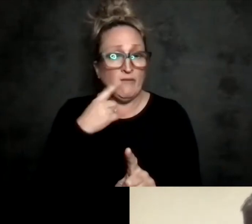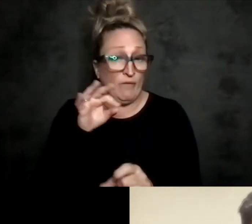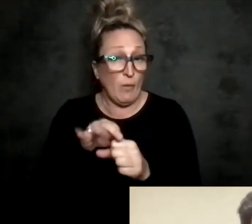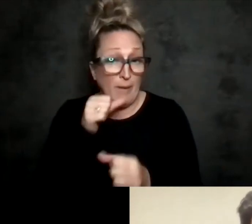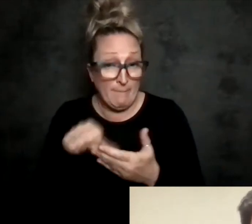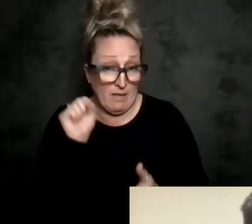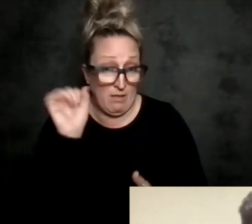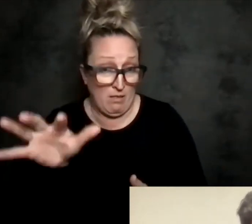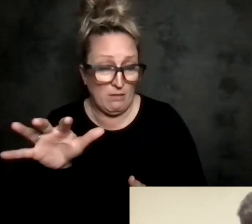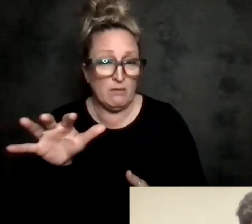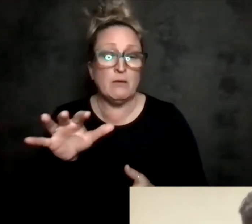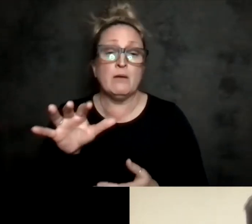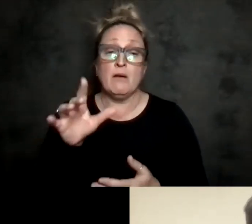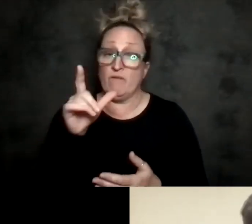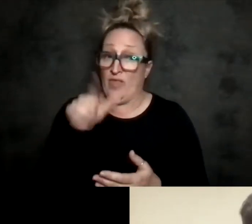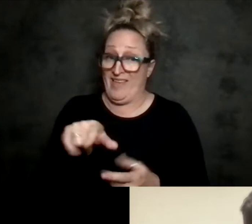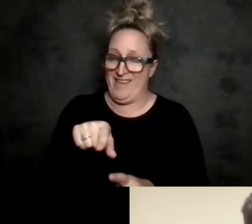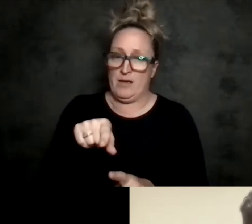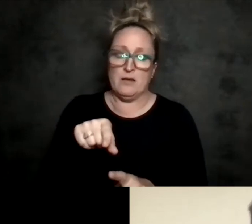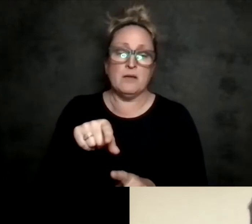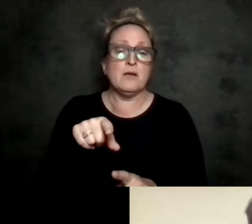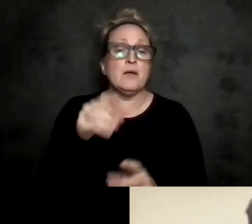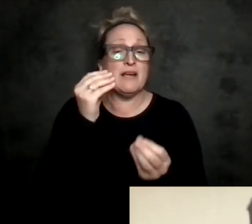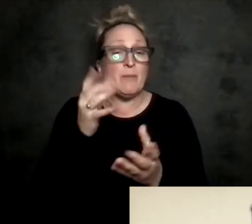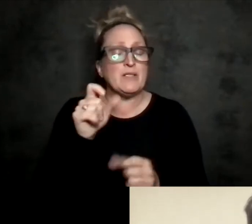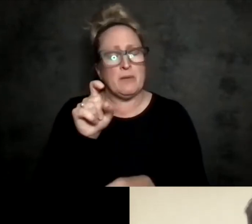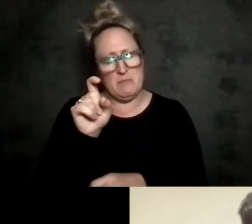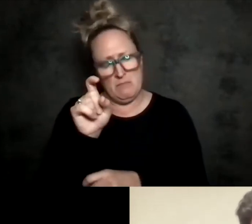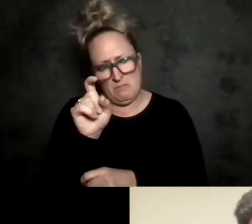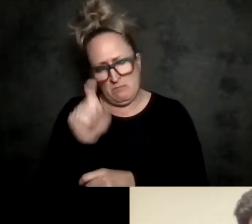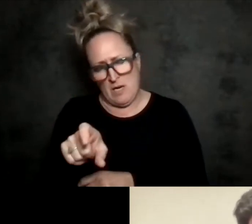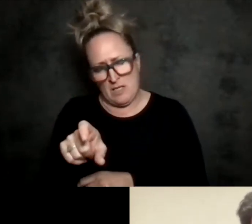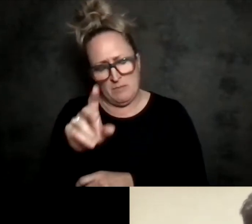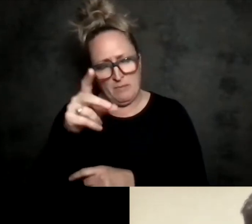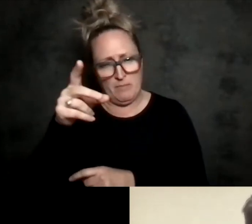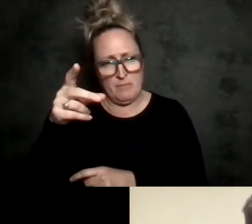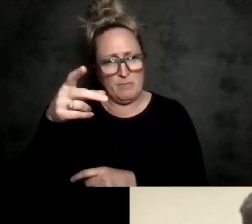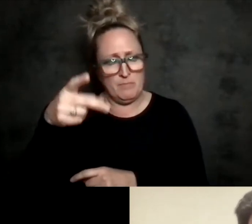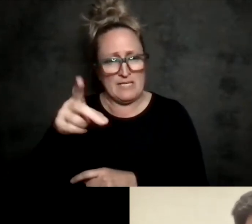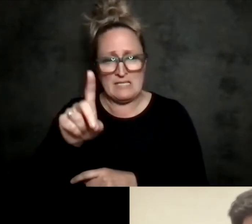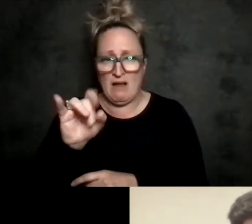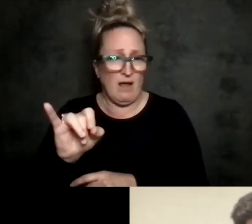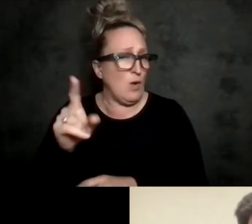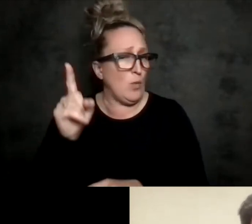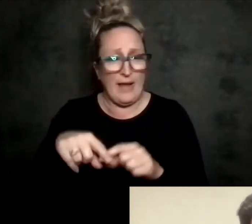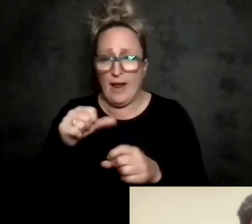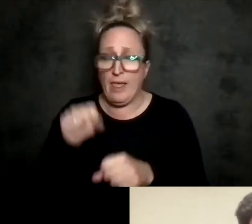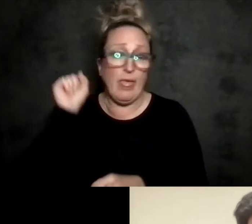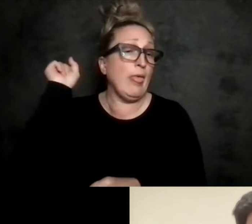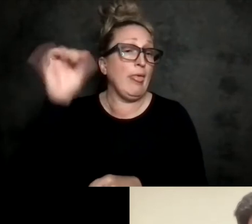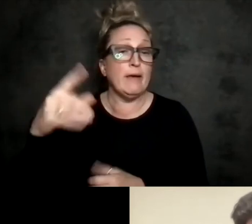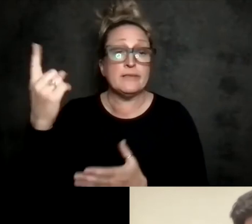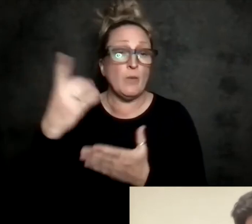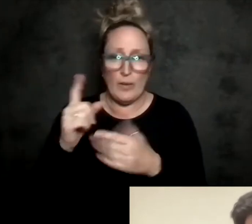mail. For a vote by mail ballot, your information must be in PDI. We will not send a ballot to someone who